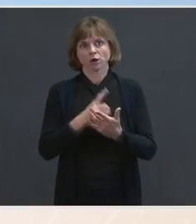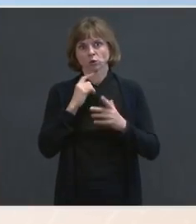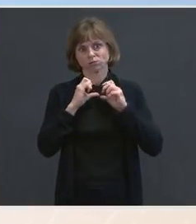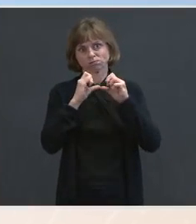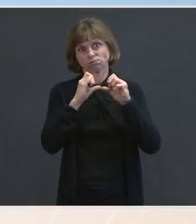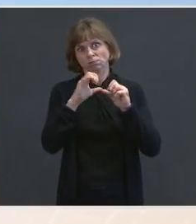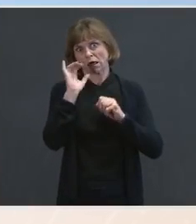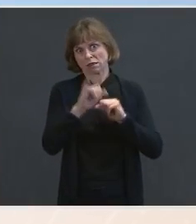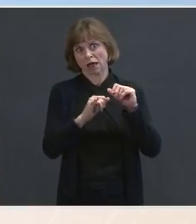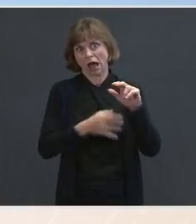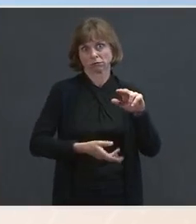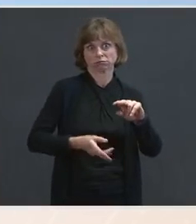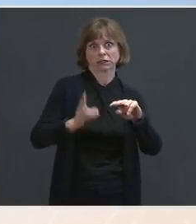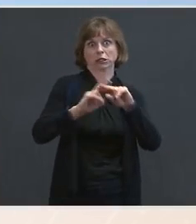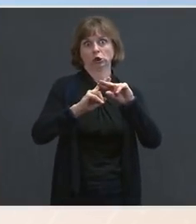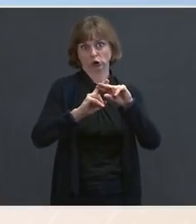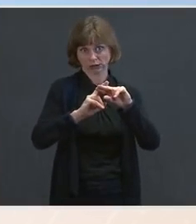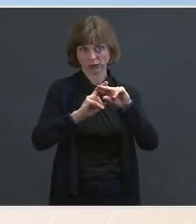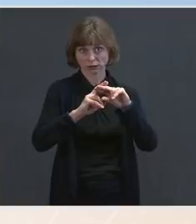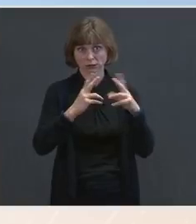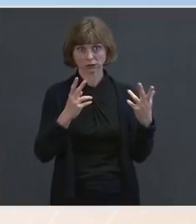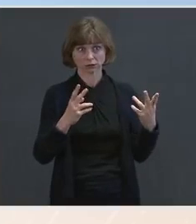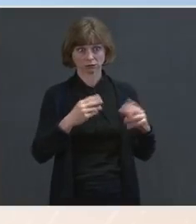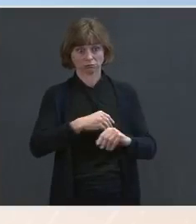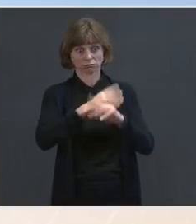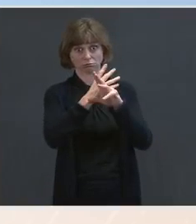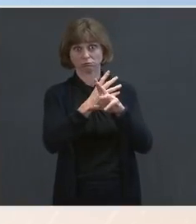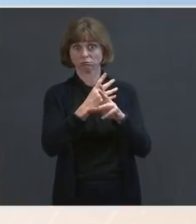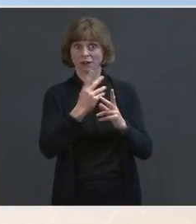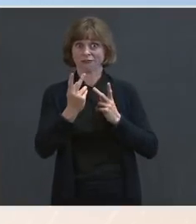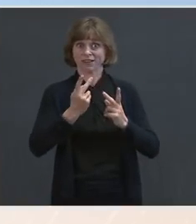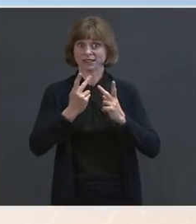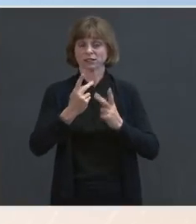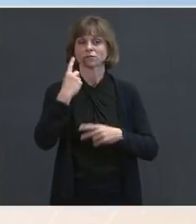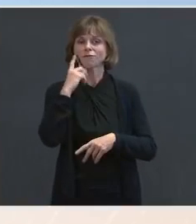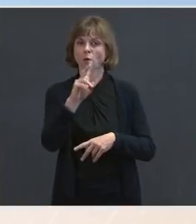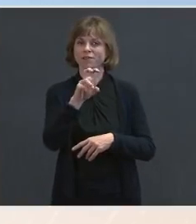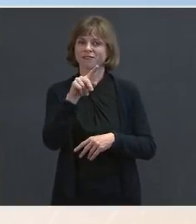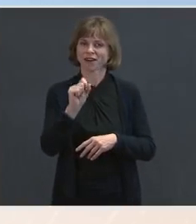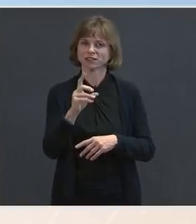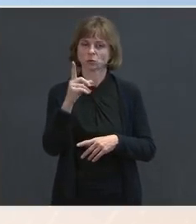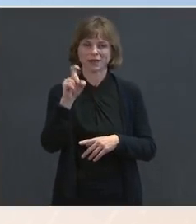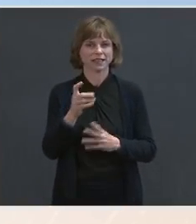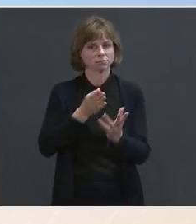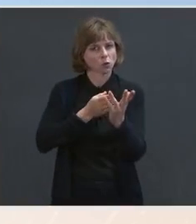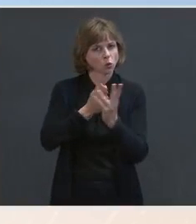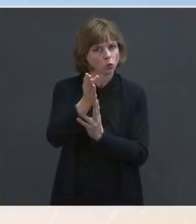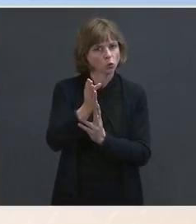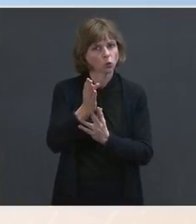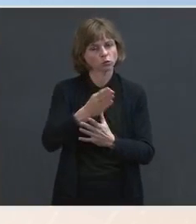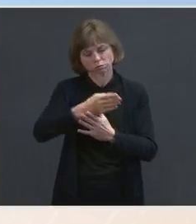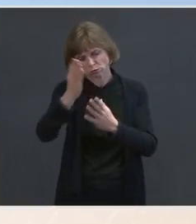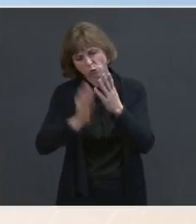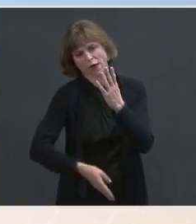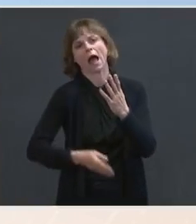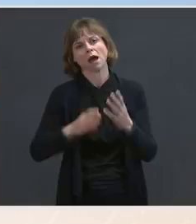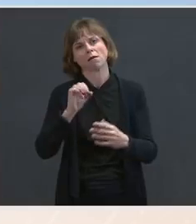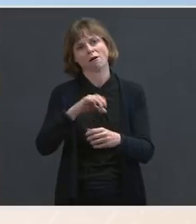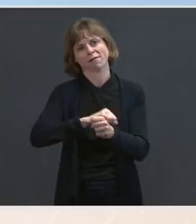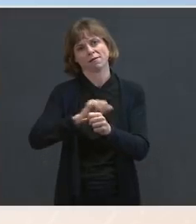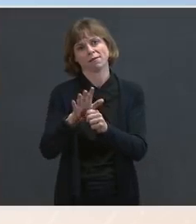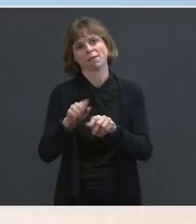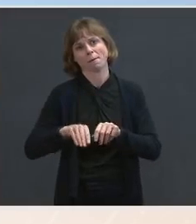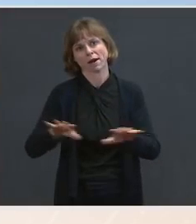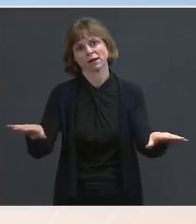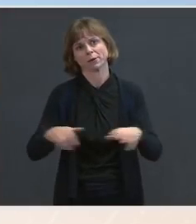op-tempo for our veterans so we can continue to push through the pandemic. Lastly, before getting into a little bit more